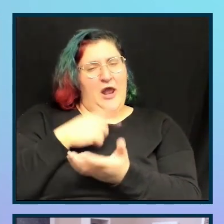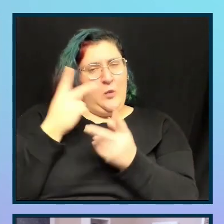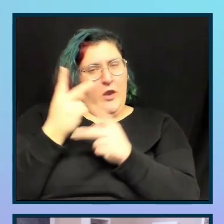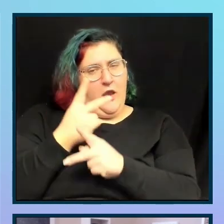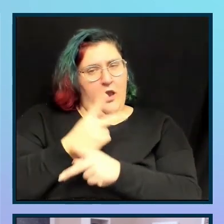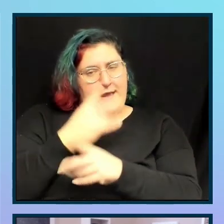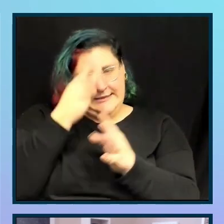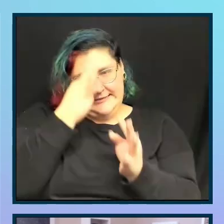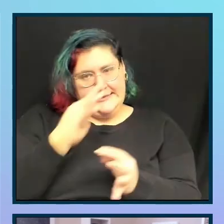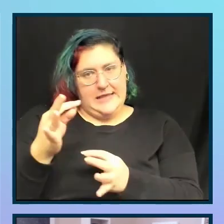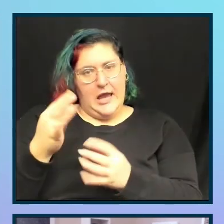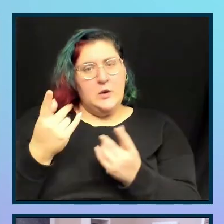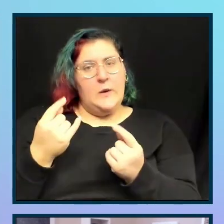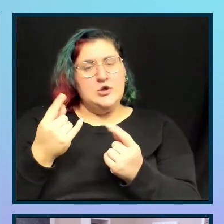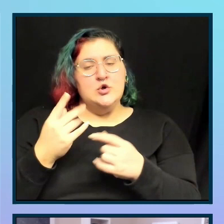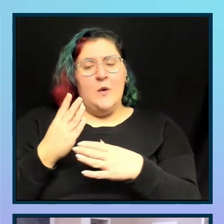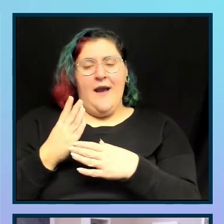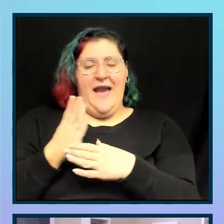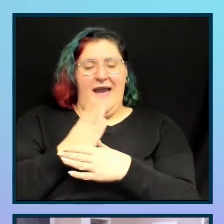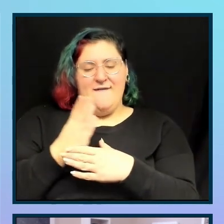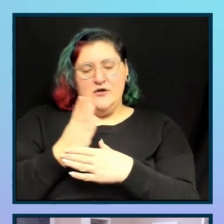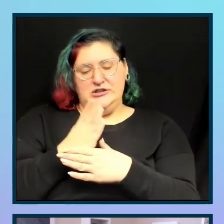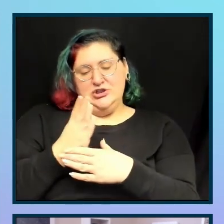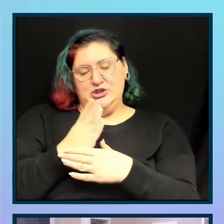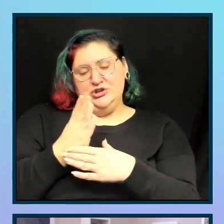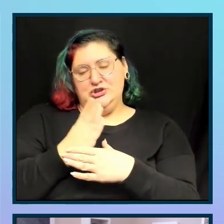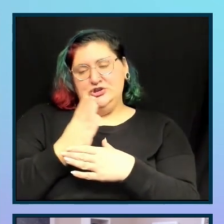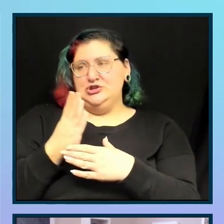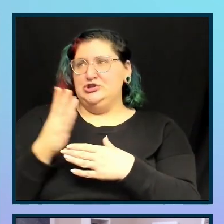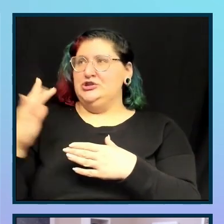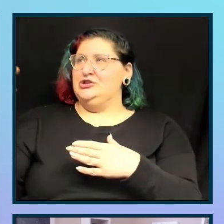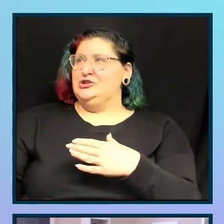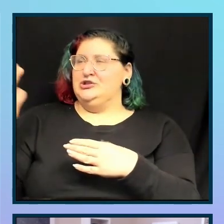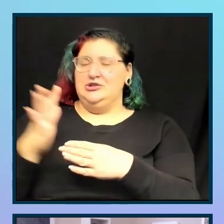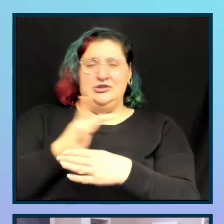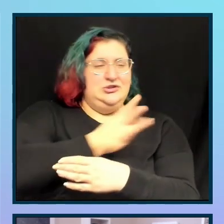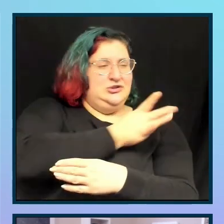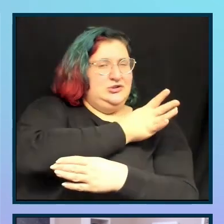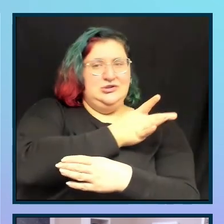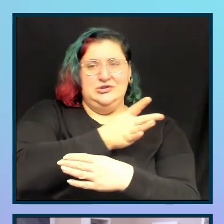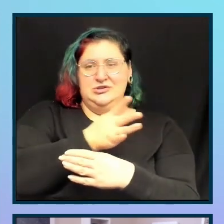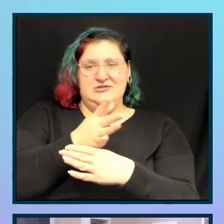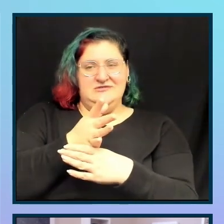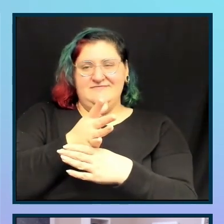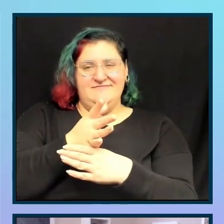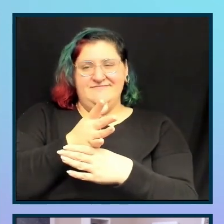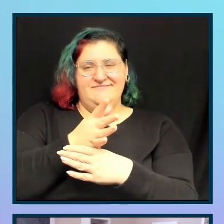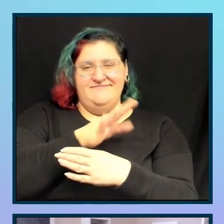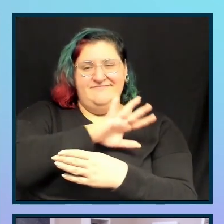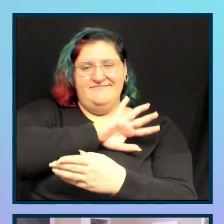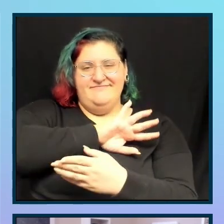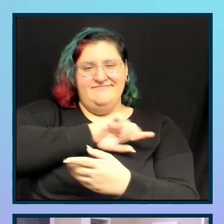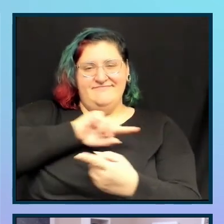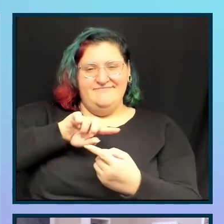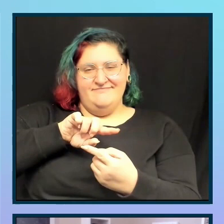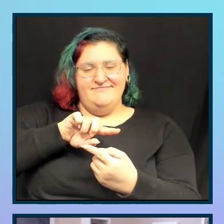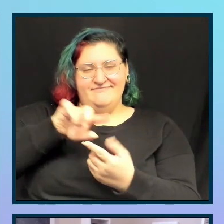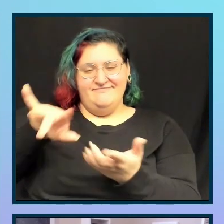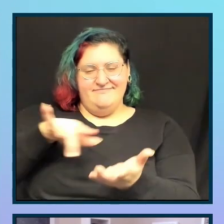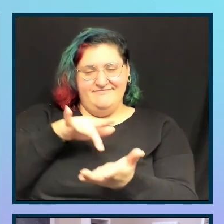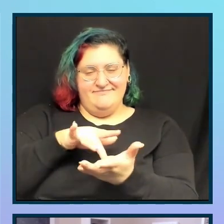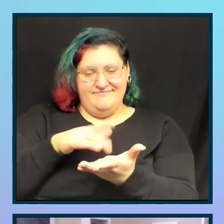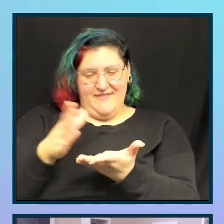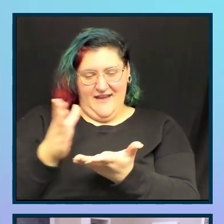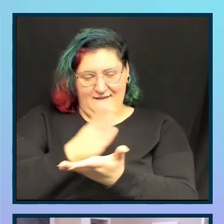is closest to the average. And of course, what happens there is that people who are part of minority groups, whether that